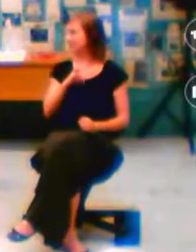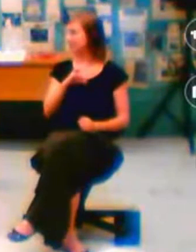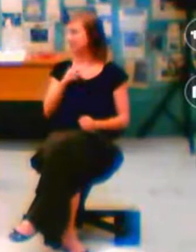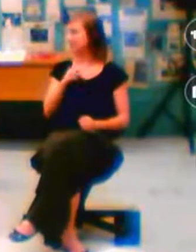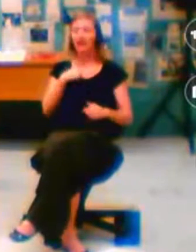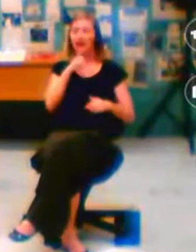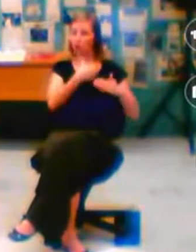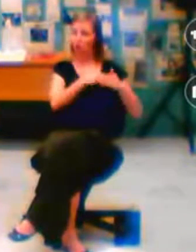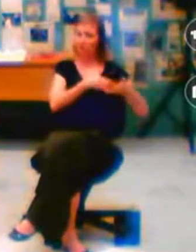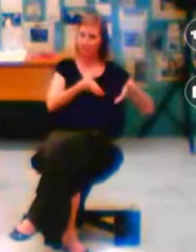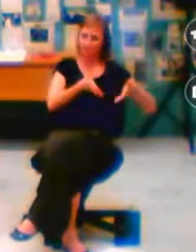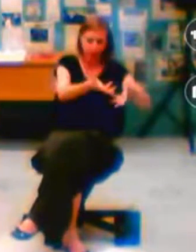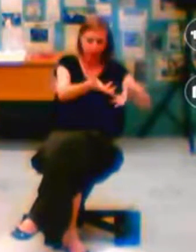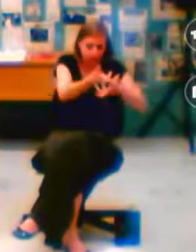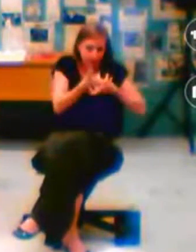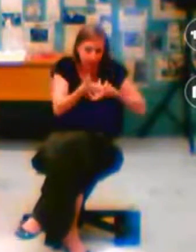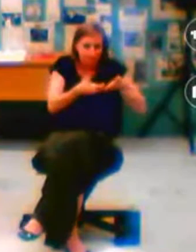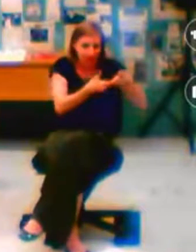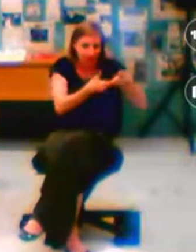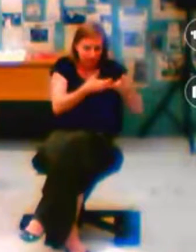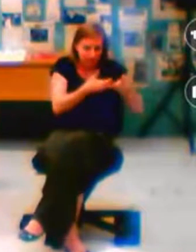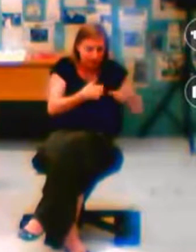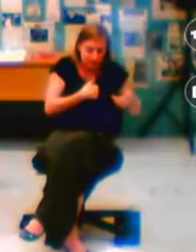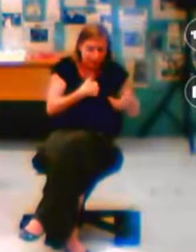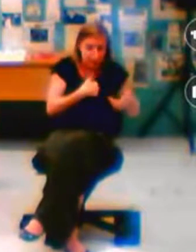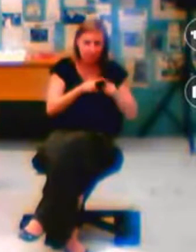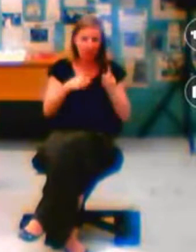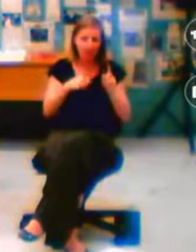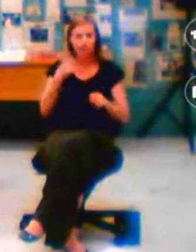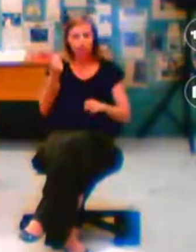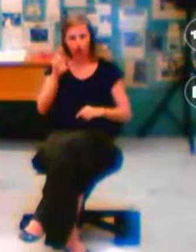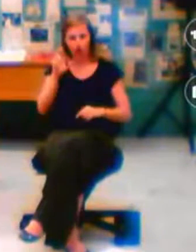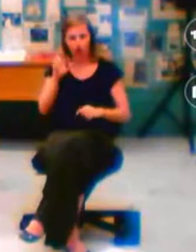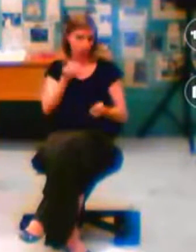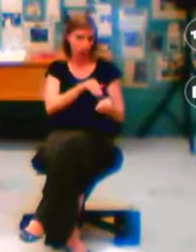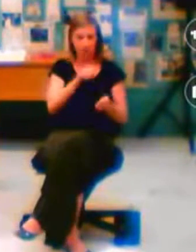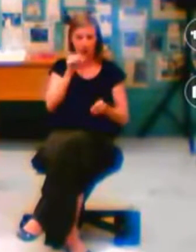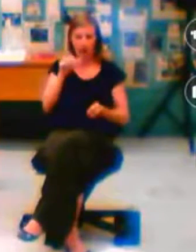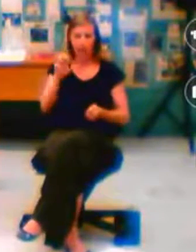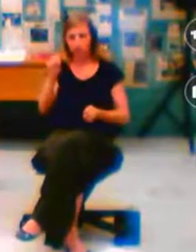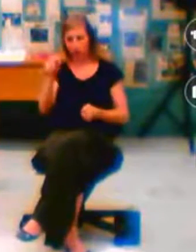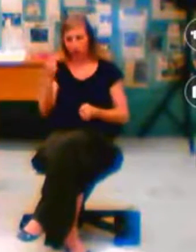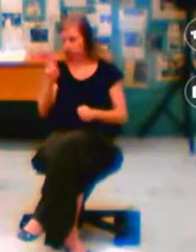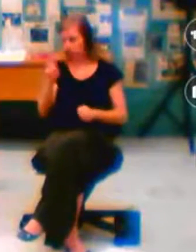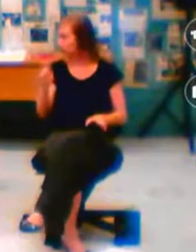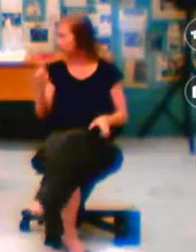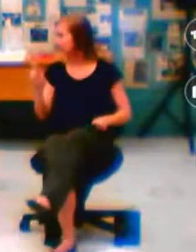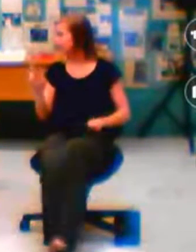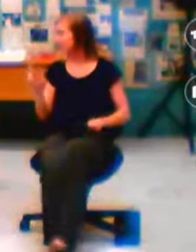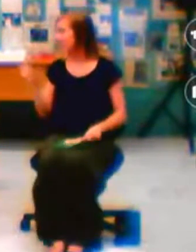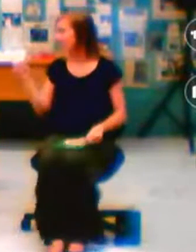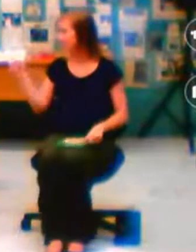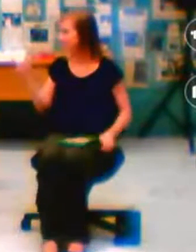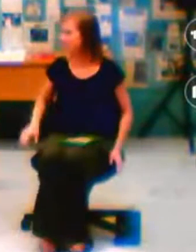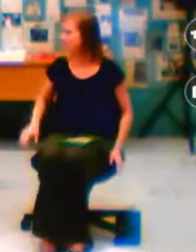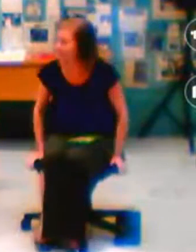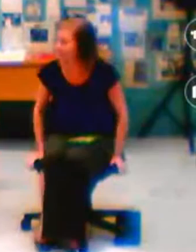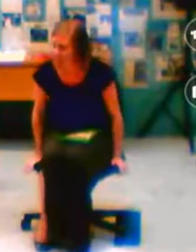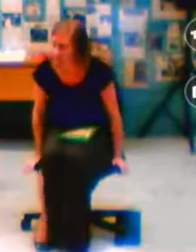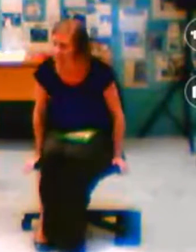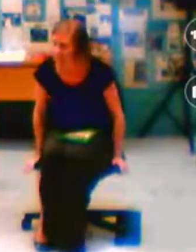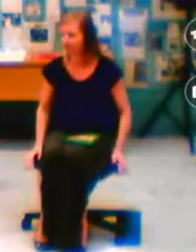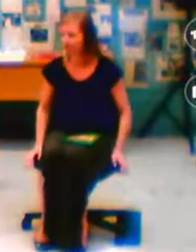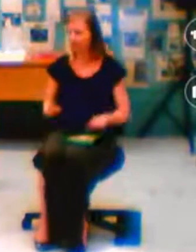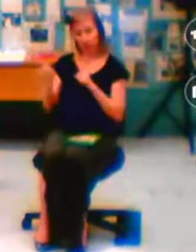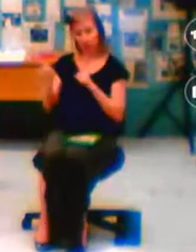I don't know what to call you in public. Ms. Gorman, what do you prefer? Linda? Dr. Gorman.